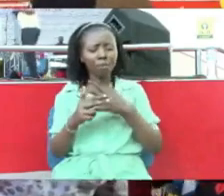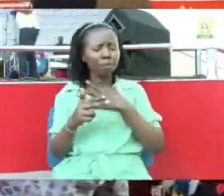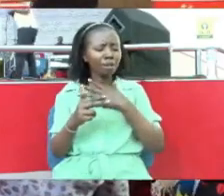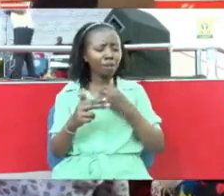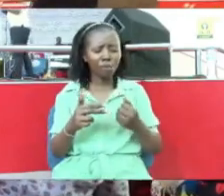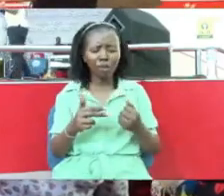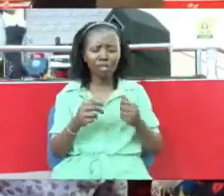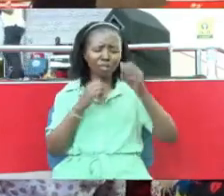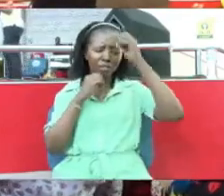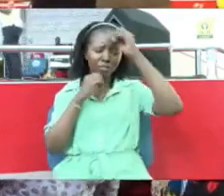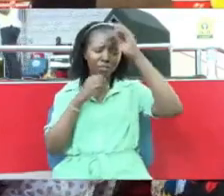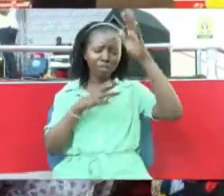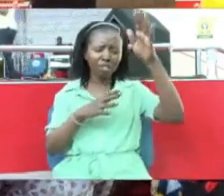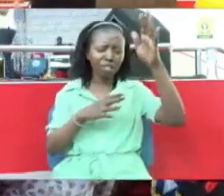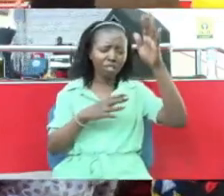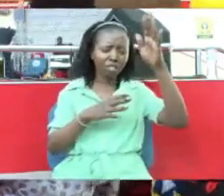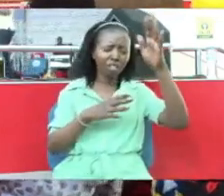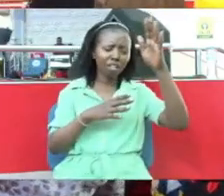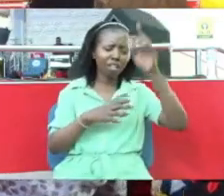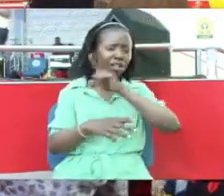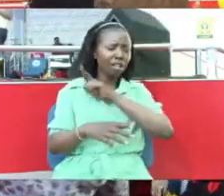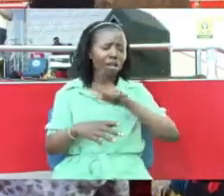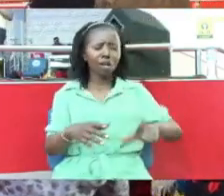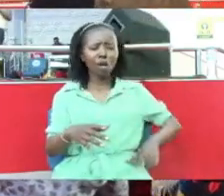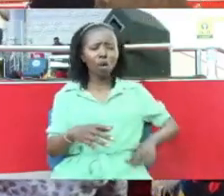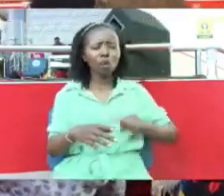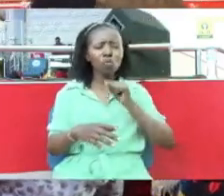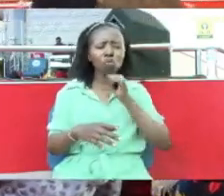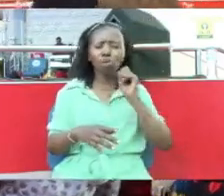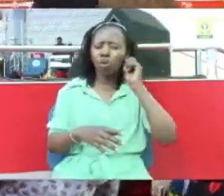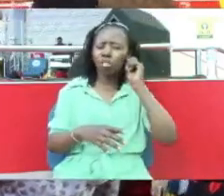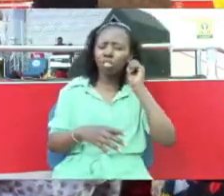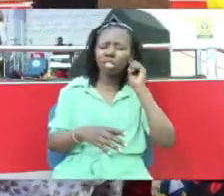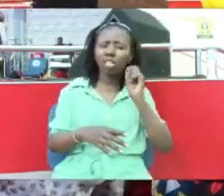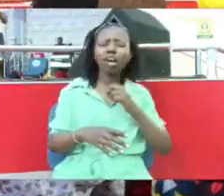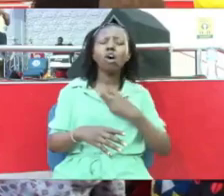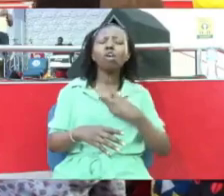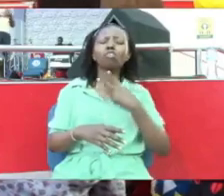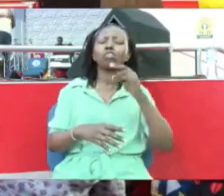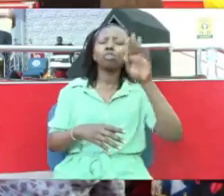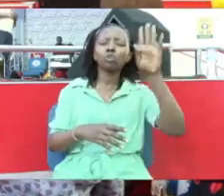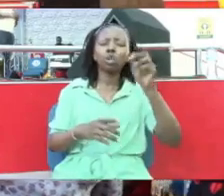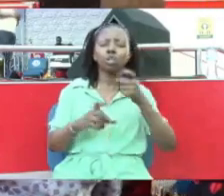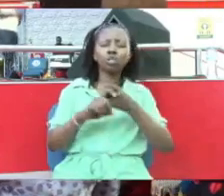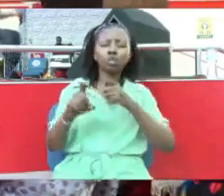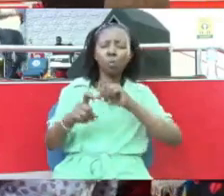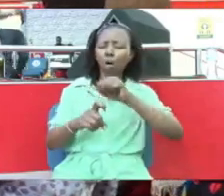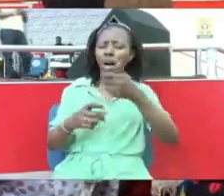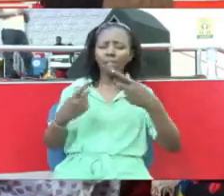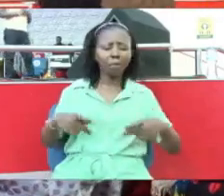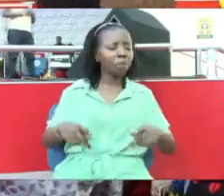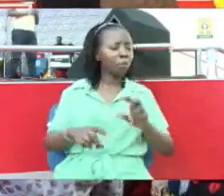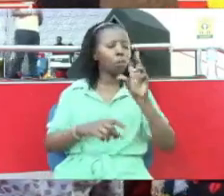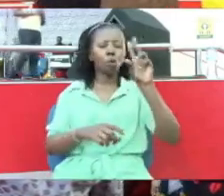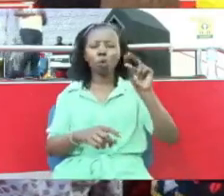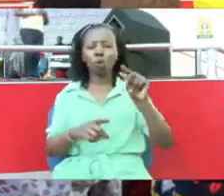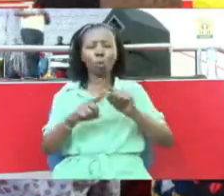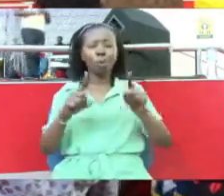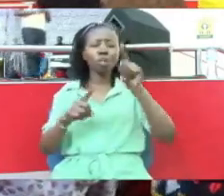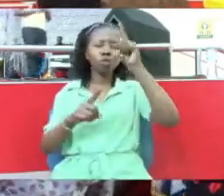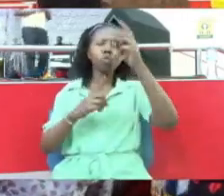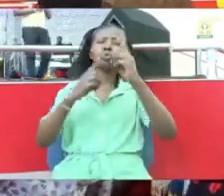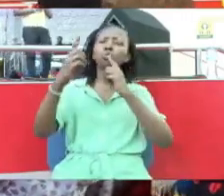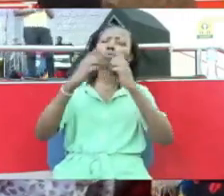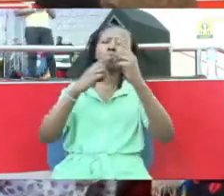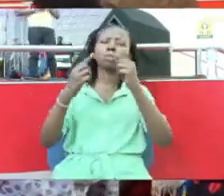my Father, that Lord, we will not be hearing your voice from third parties, but that Jehovah God, you'll speak directly to